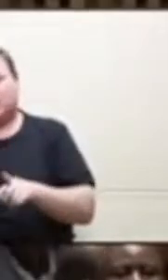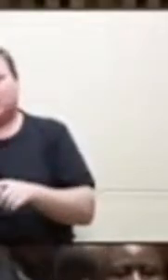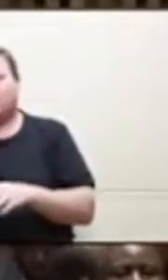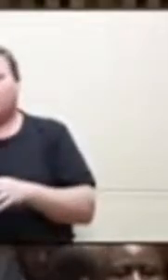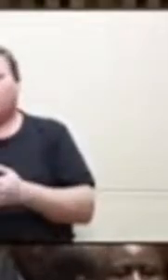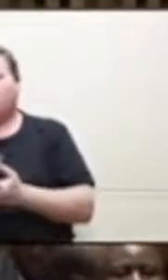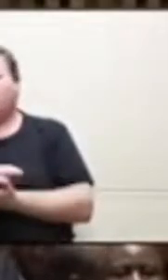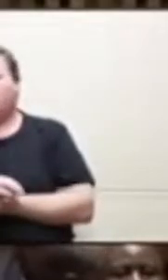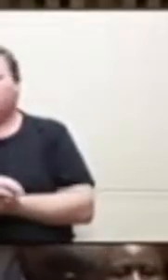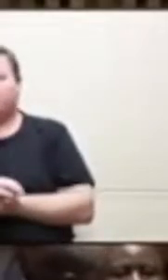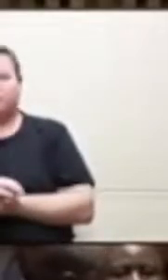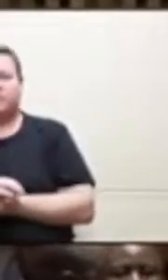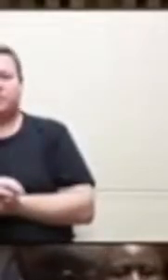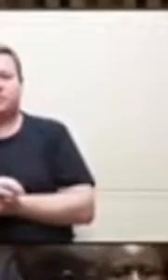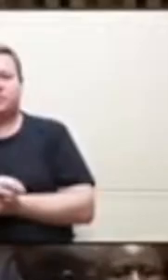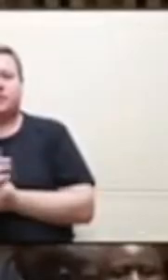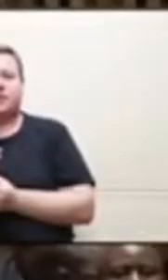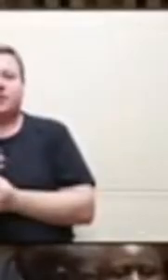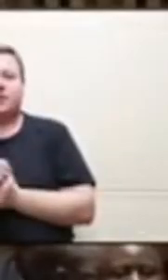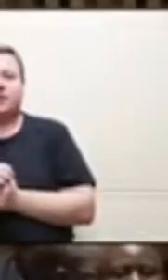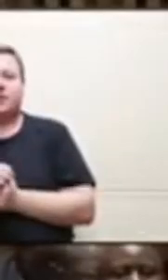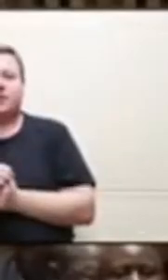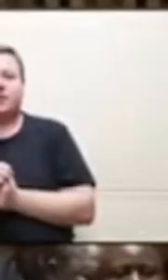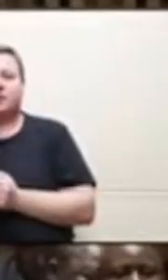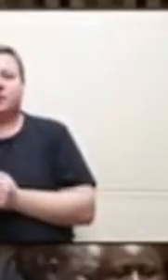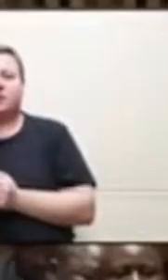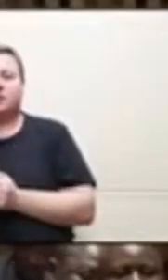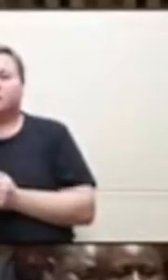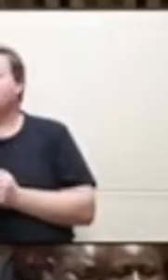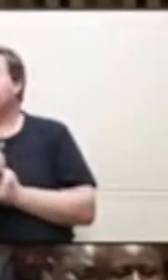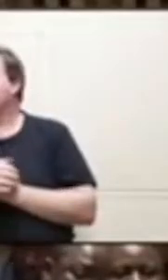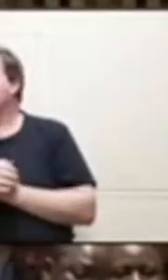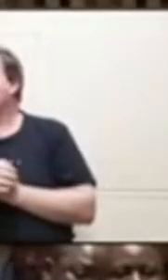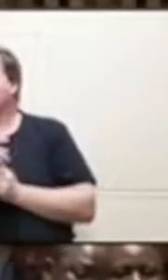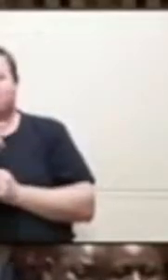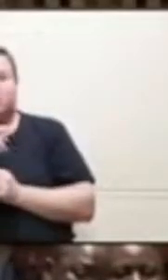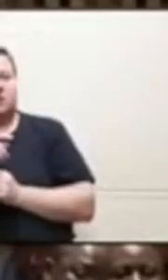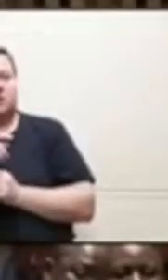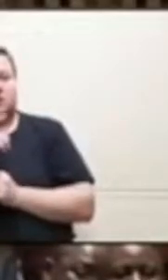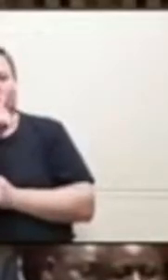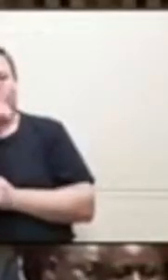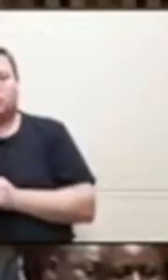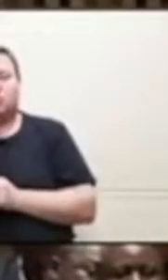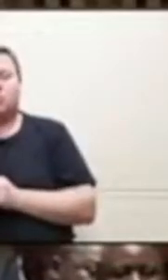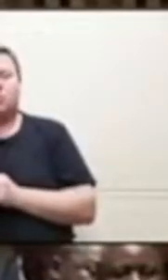The issue where the question was around whether